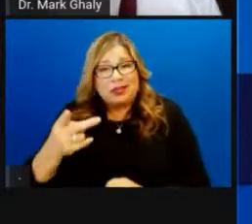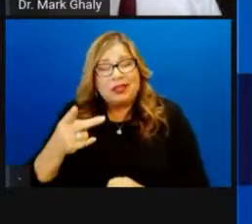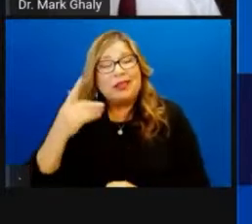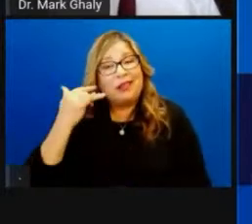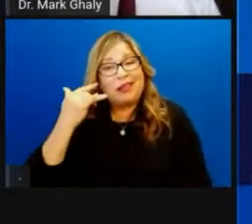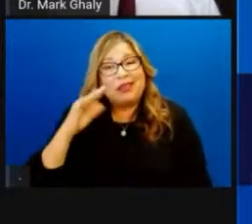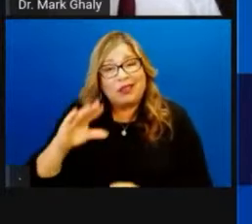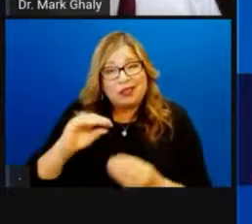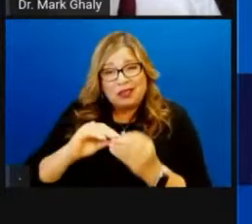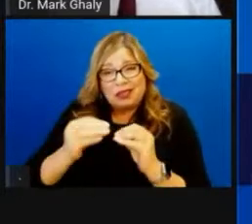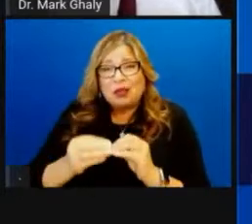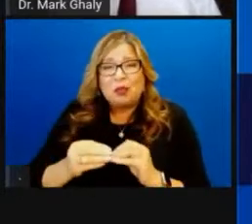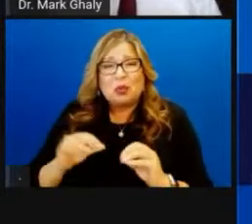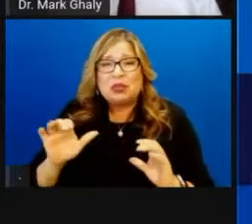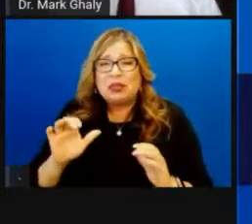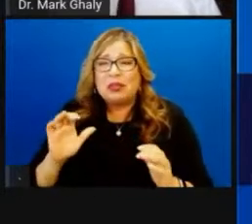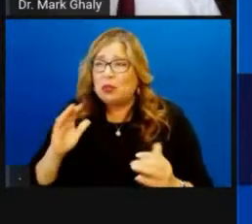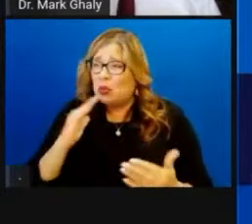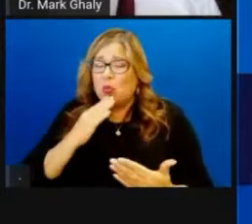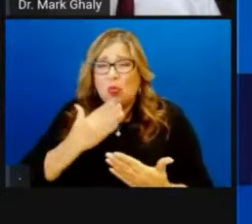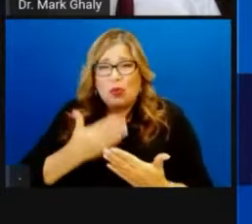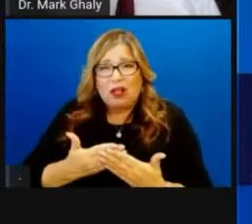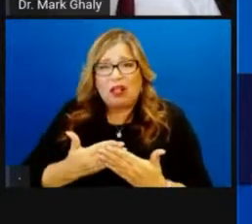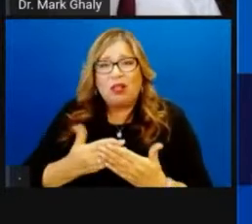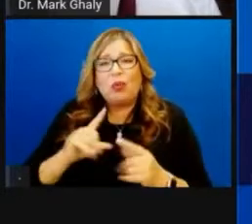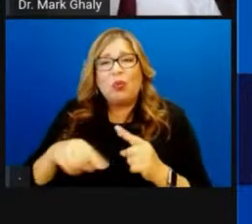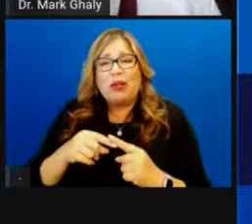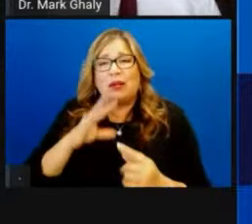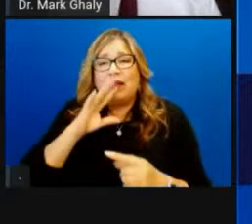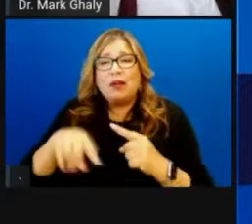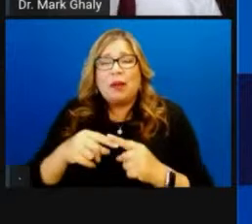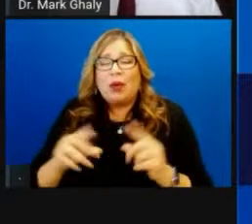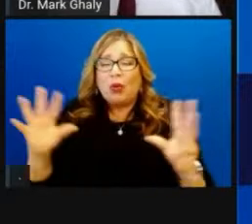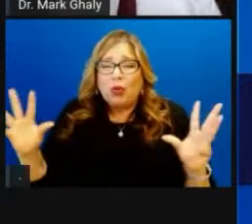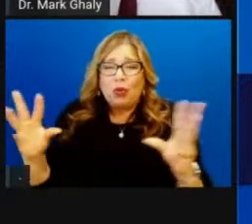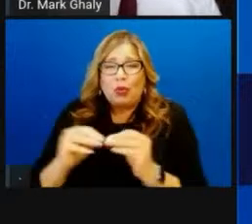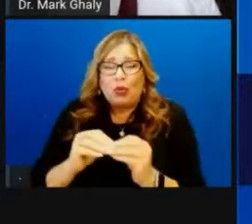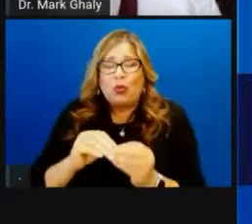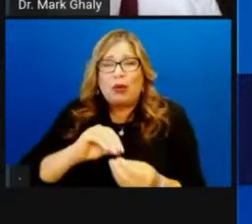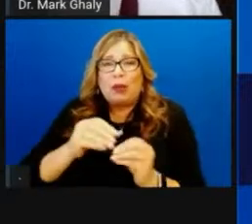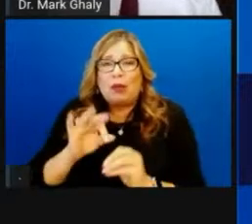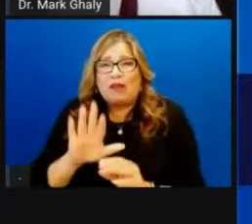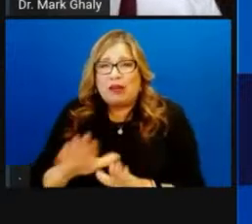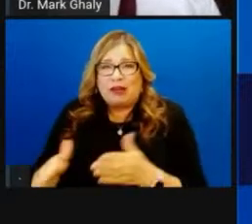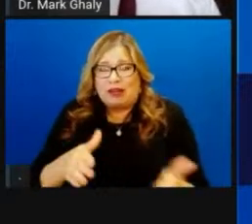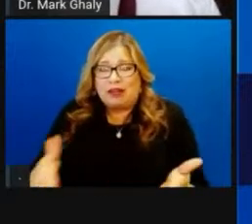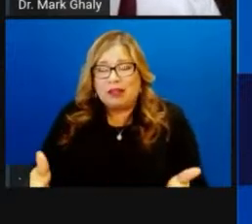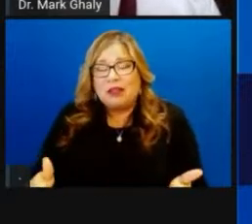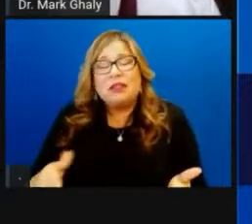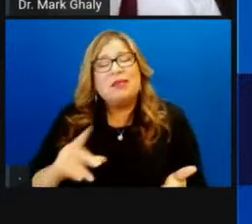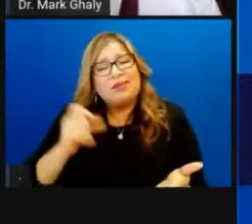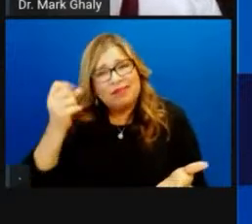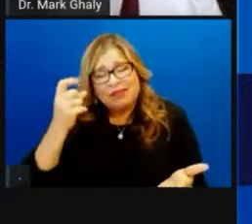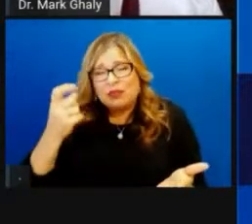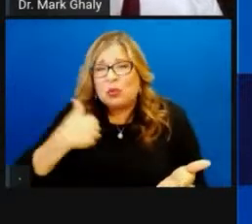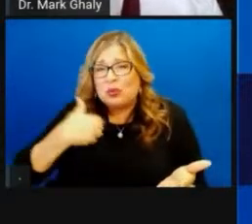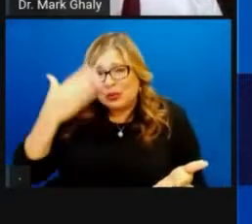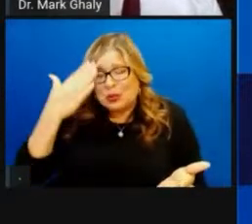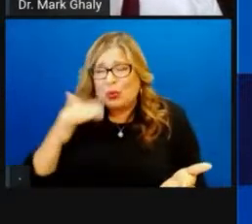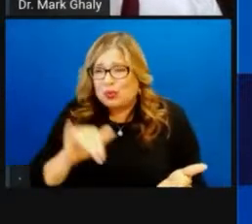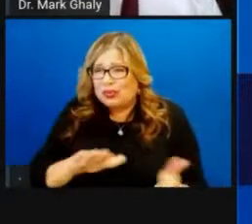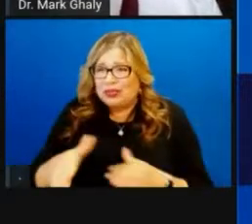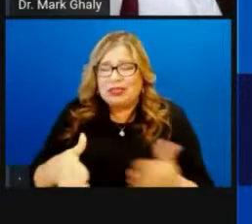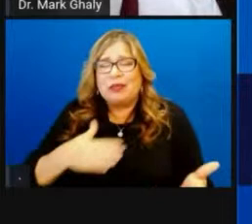our overall cumulative death rate comparatively. That said, the sadness is real. We